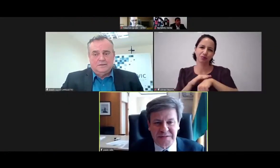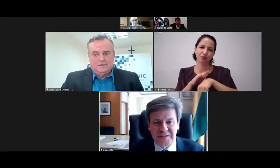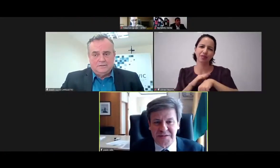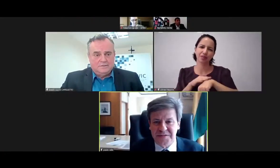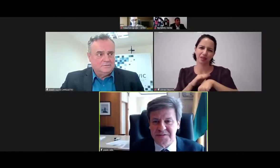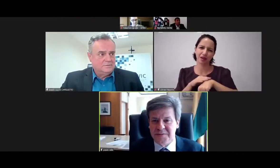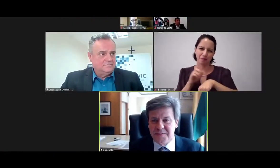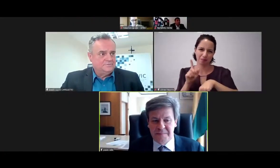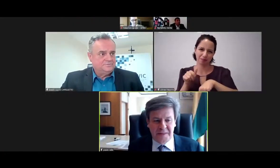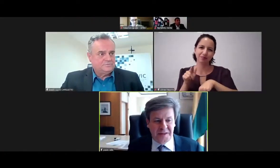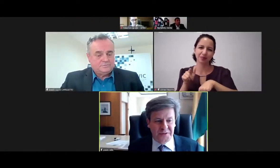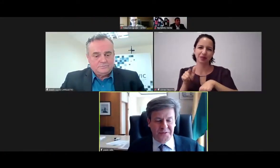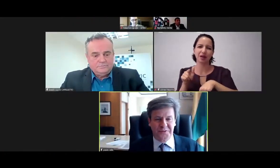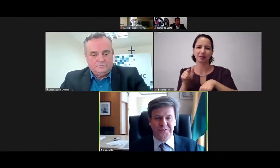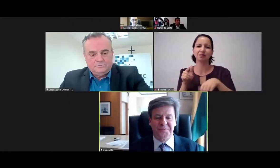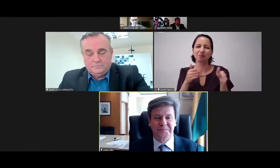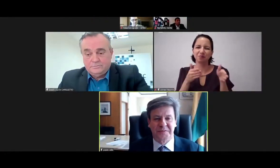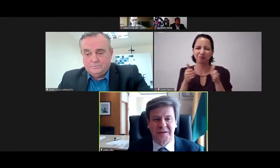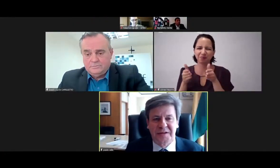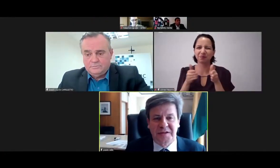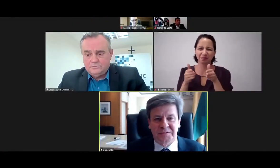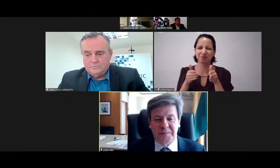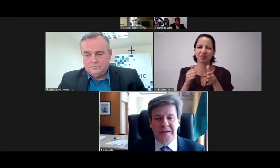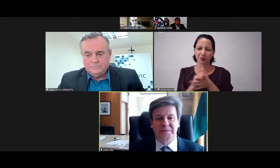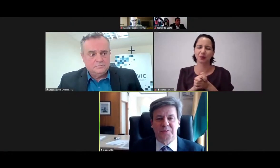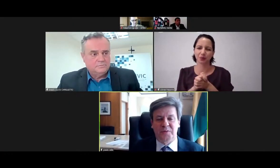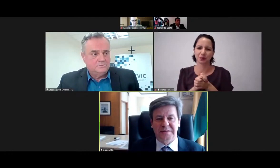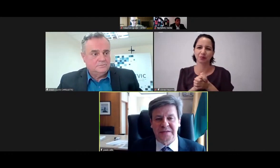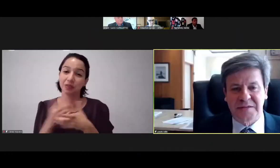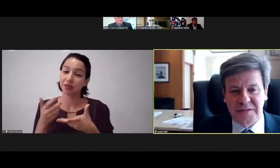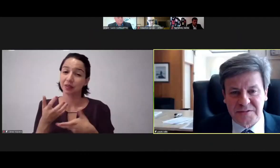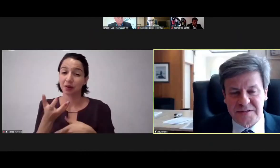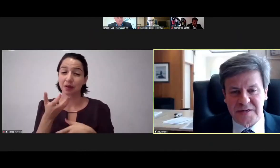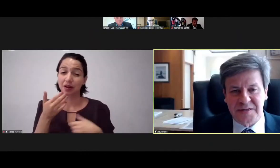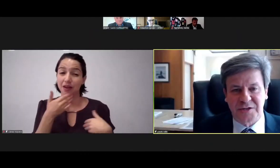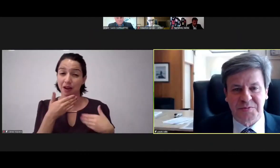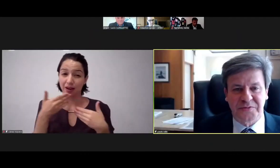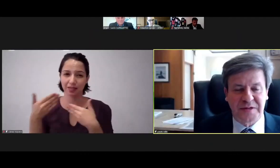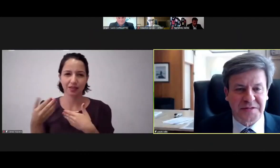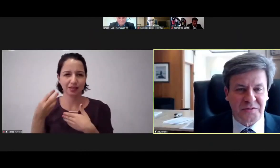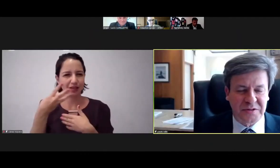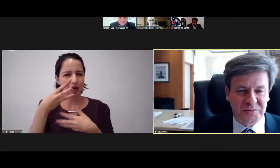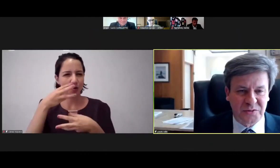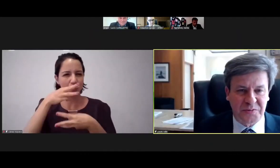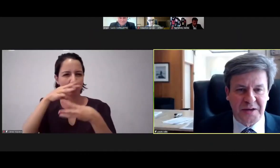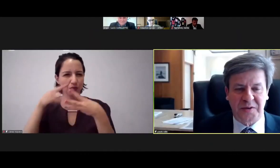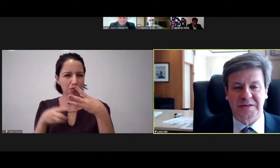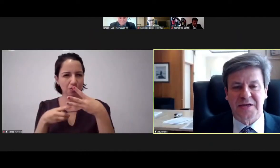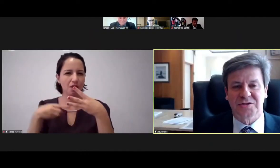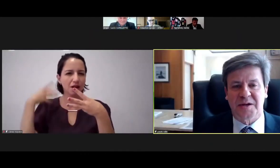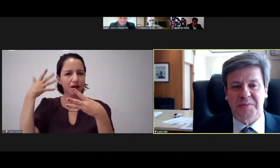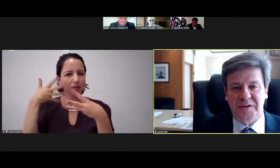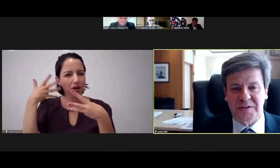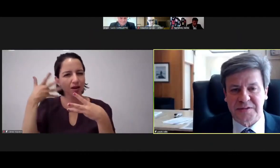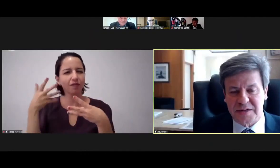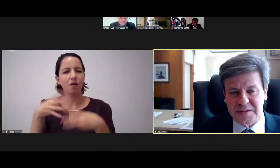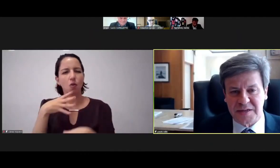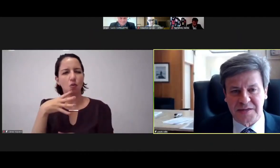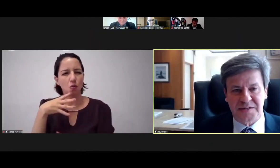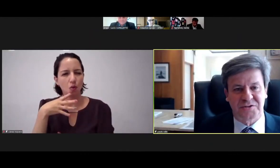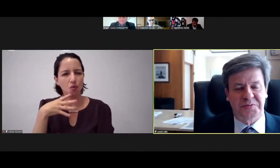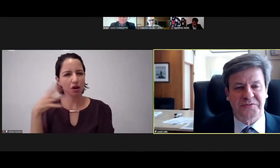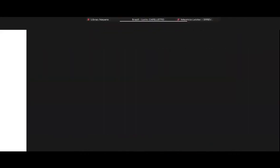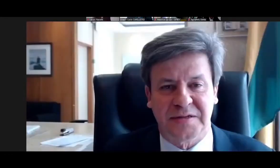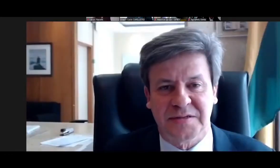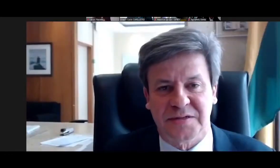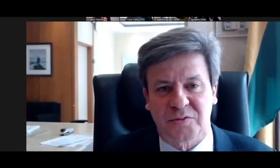Time is always short. I think the presentations of the three speakers, I know